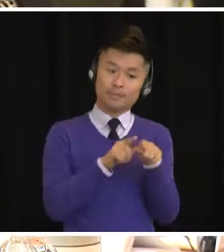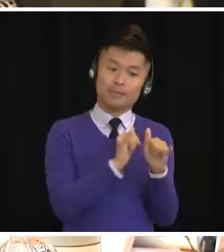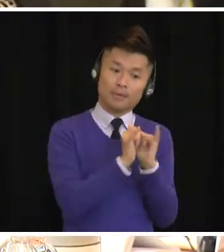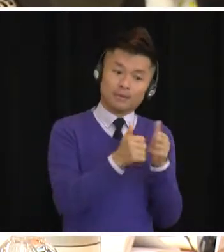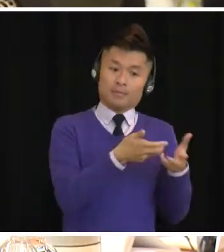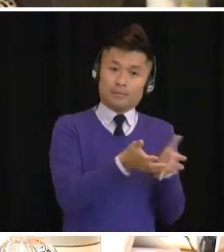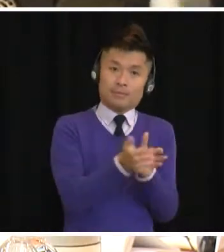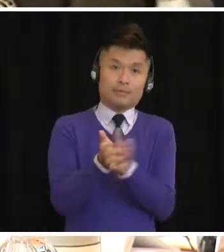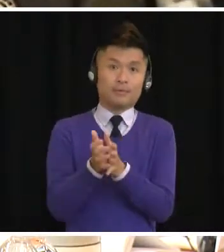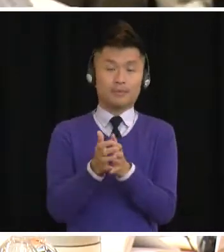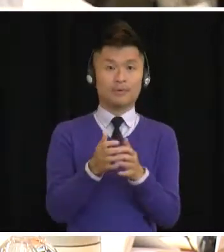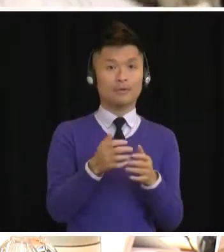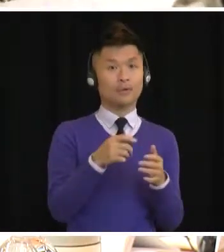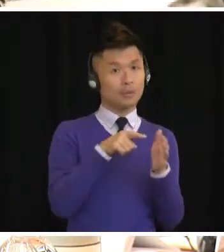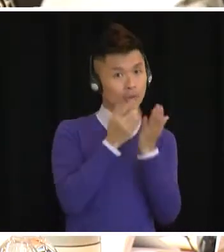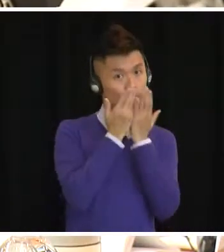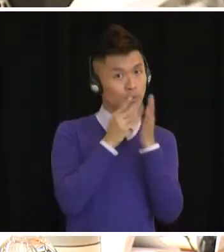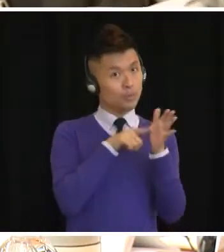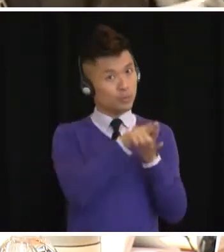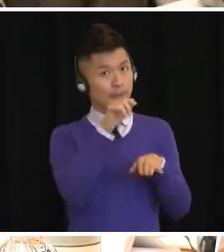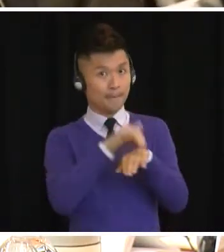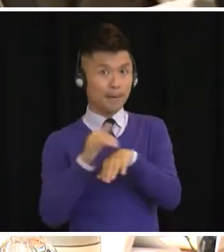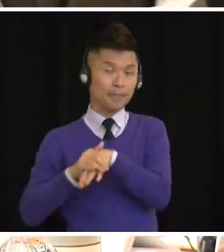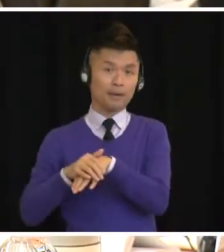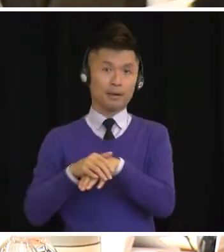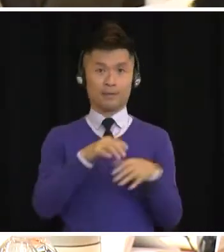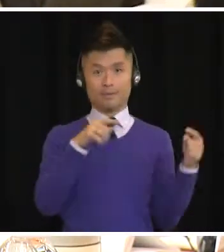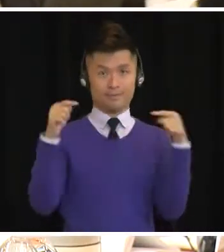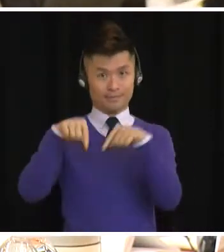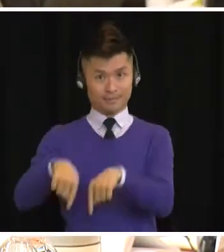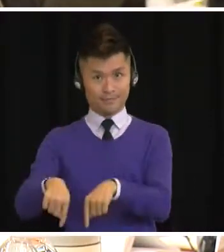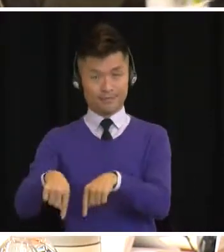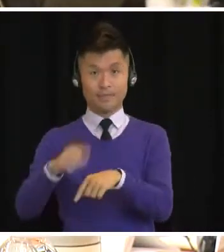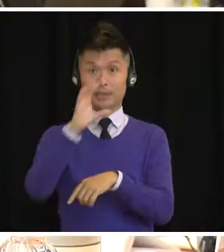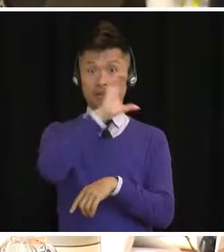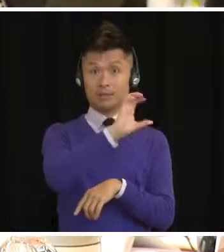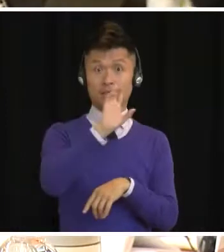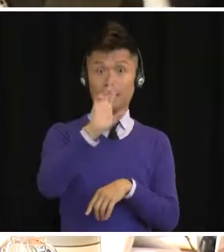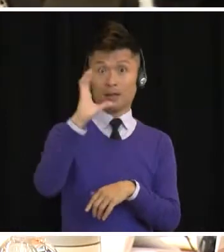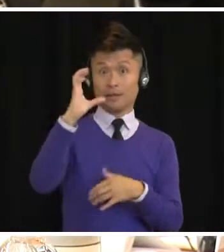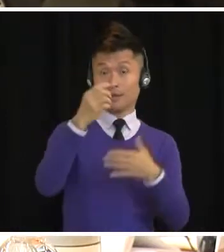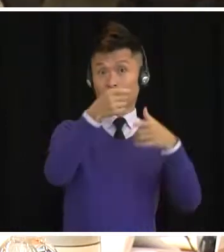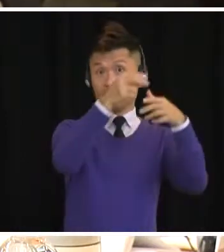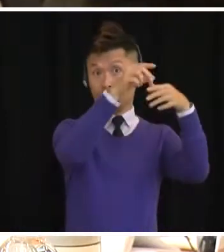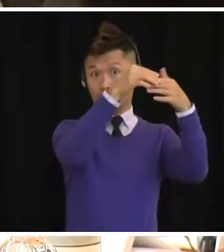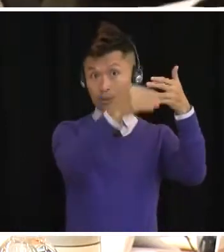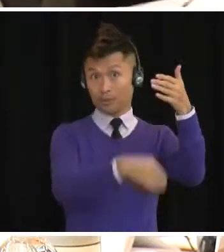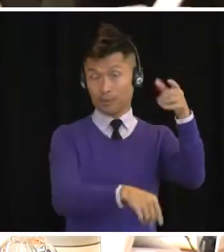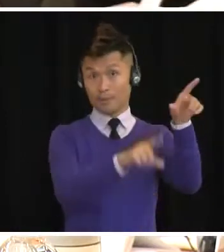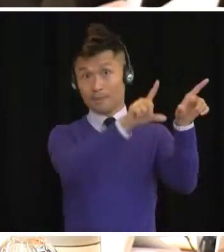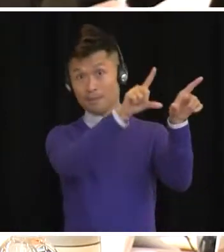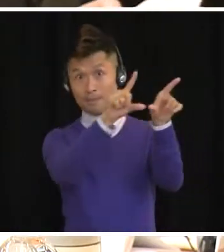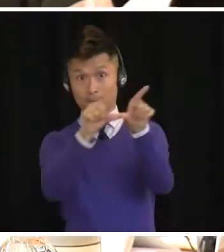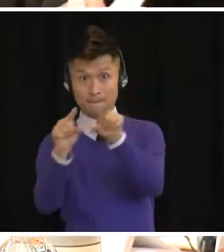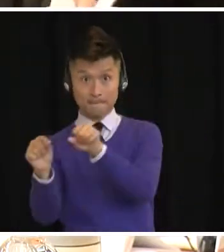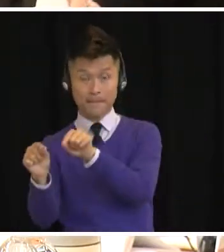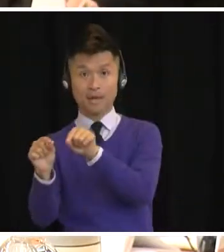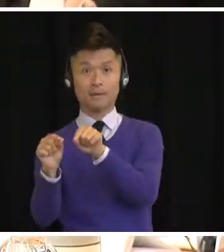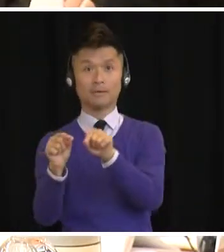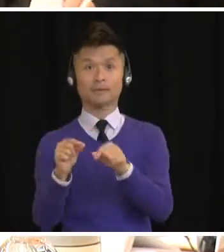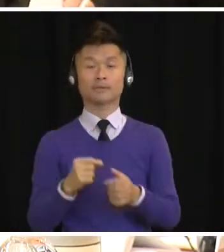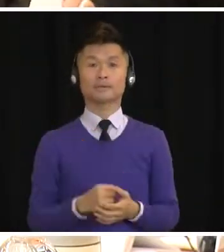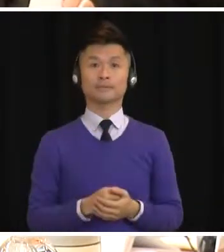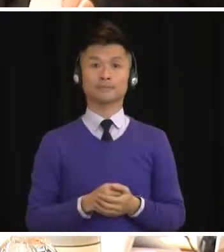will include ministry heads and scholars and public representatives.